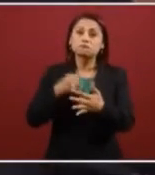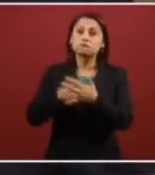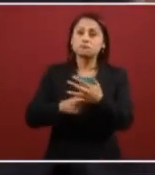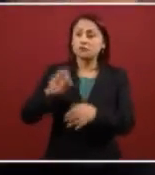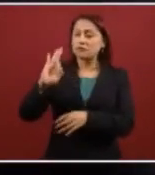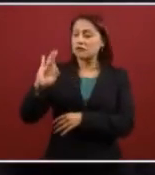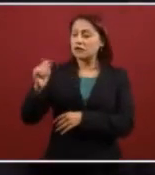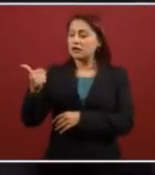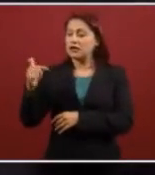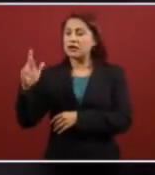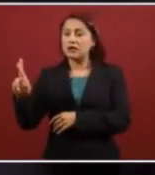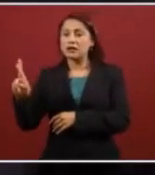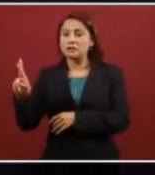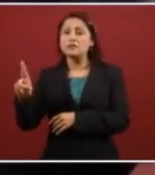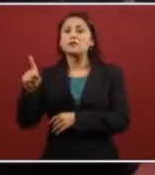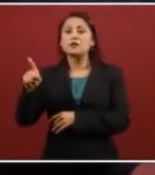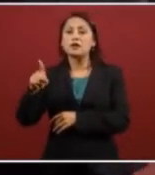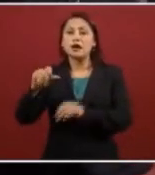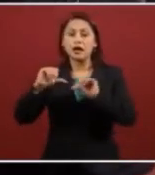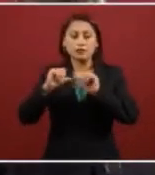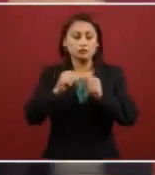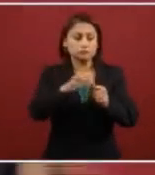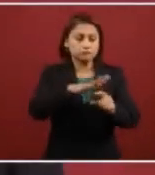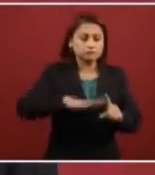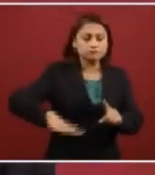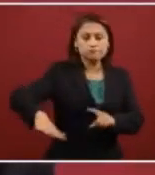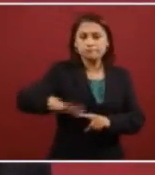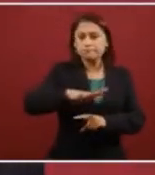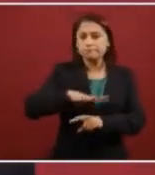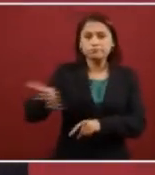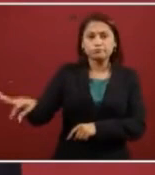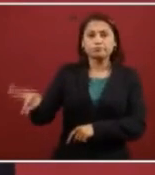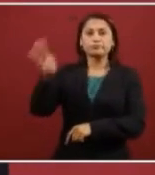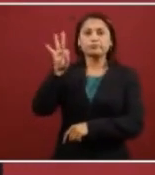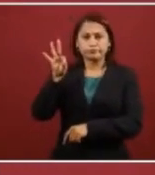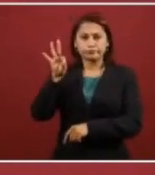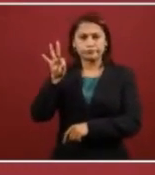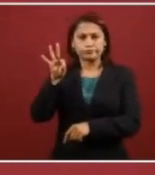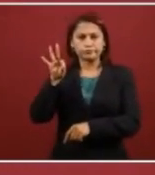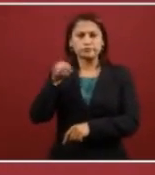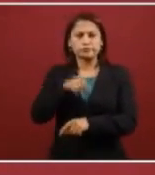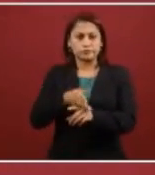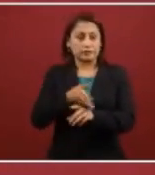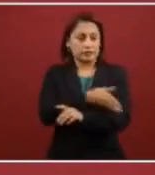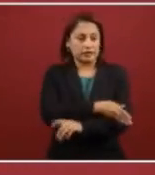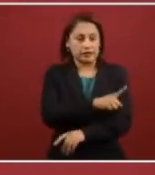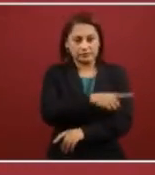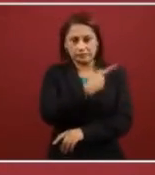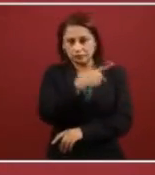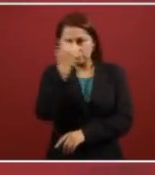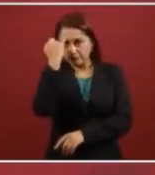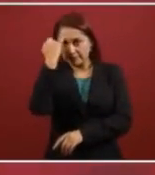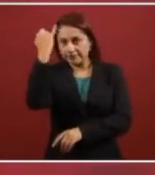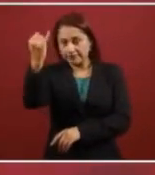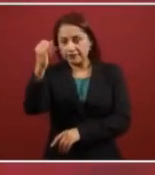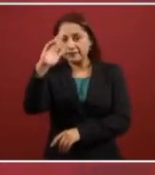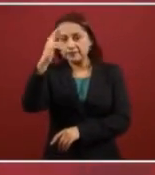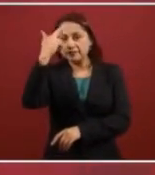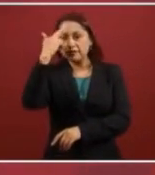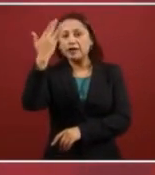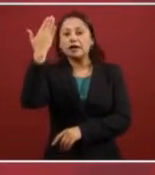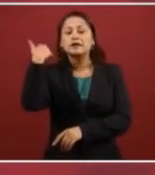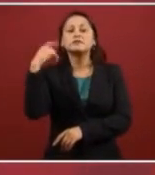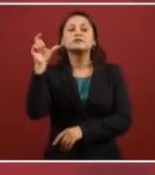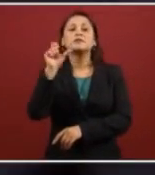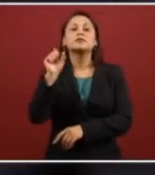someone that was a district attorney that was promoted, but they would continue with the same, lo de el Instituto de la Transparencia, like with the